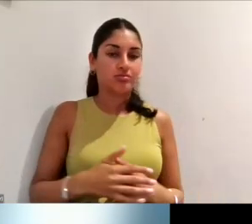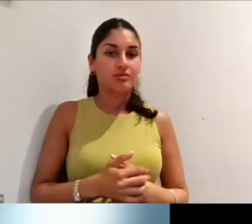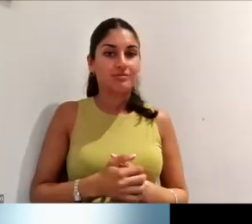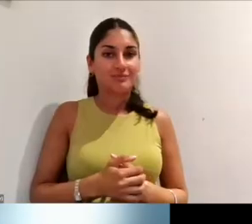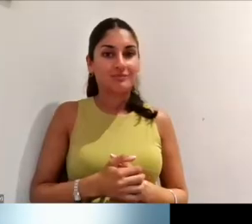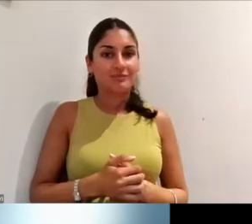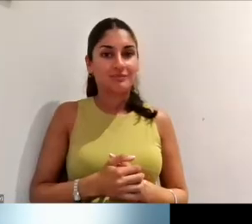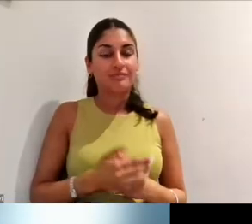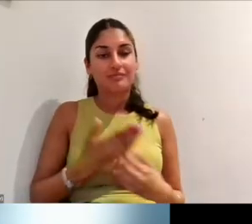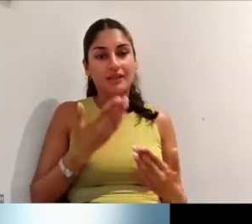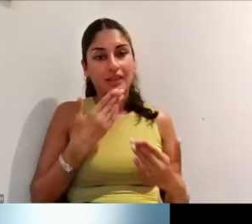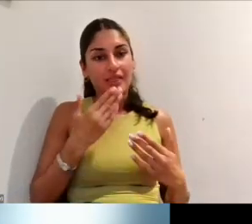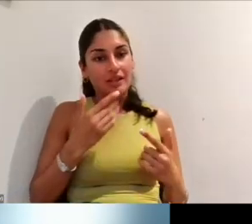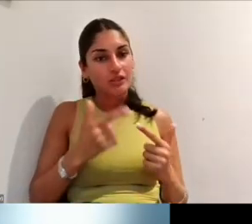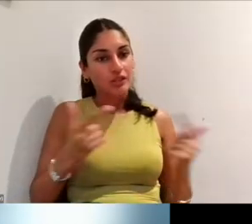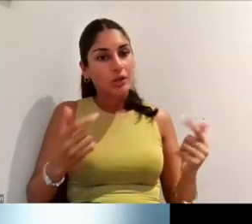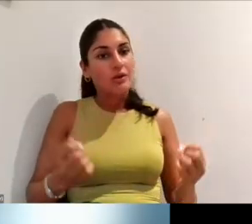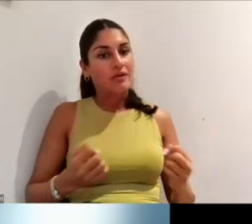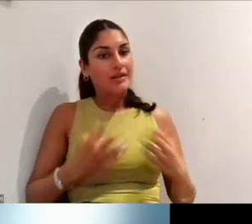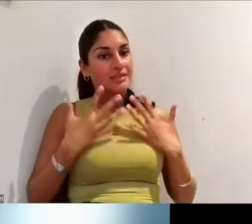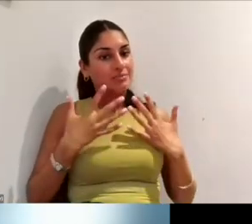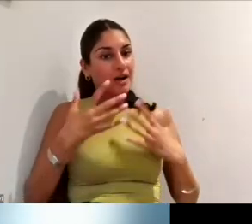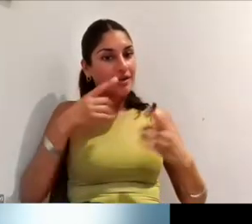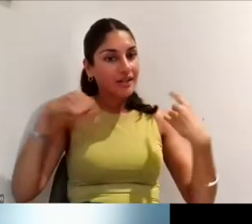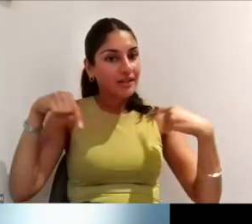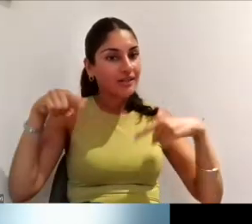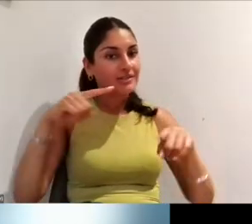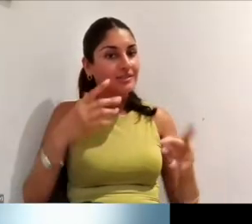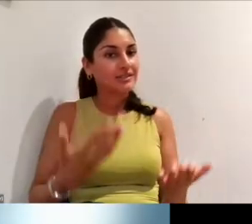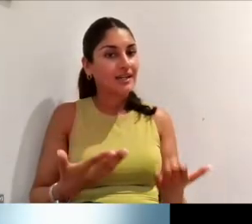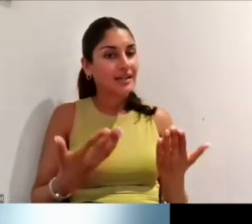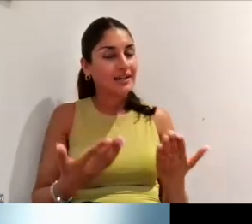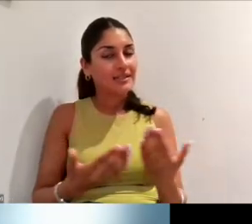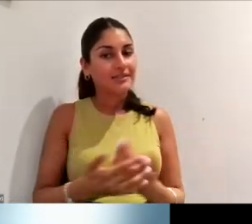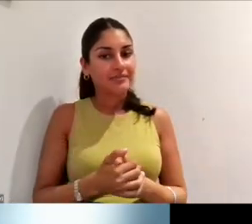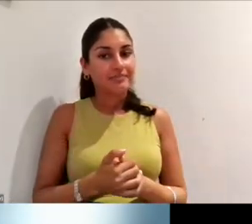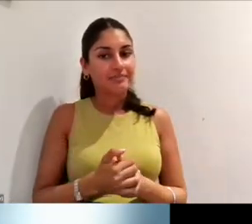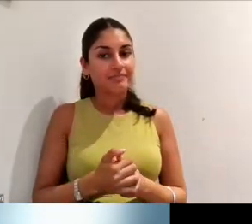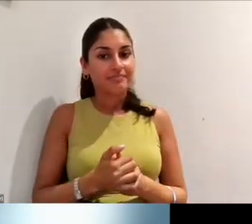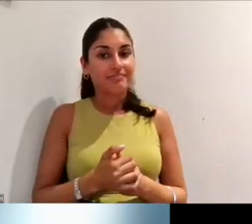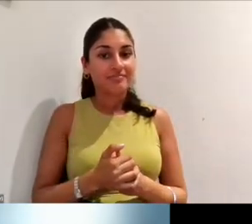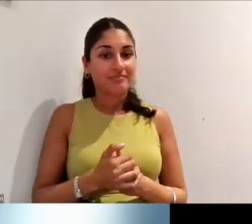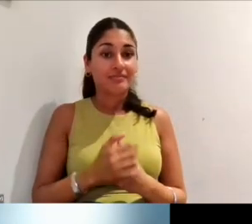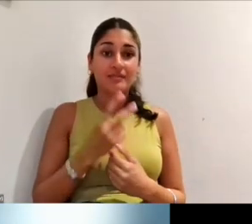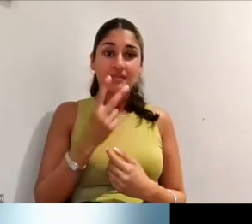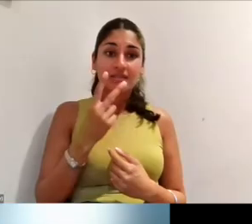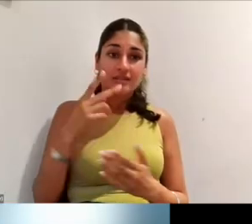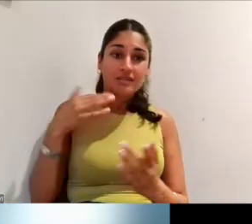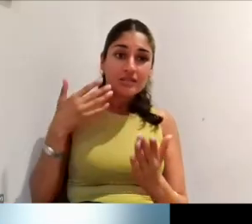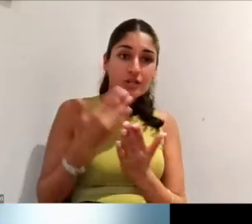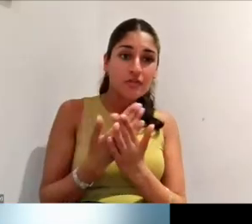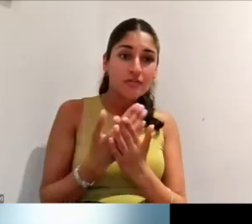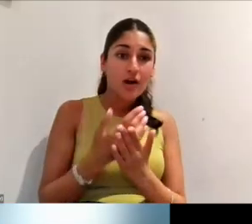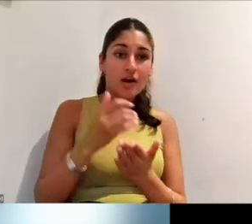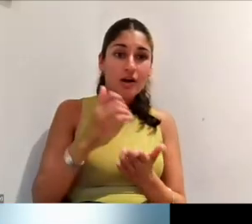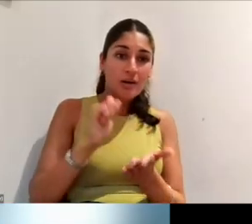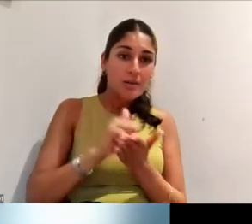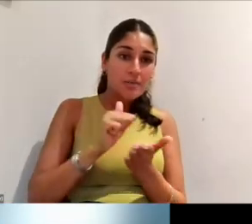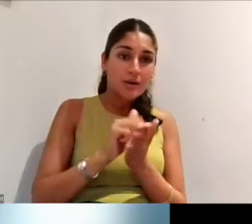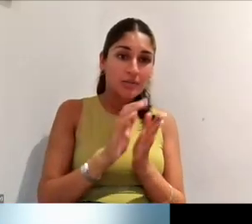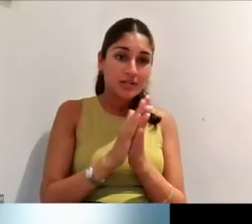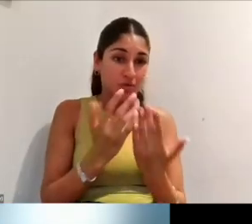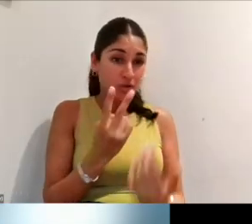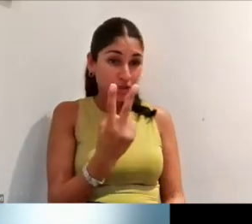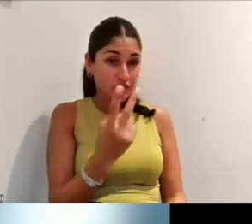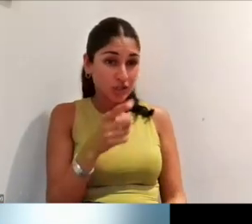have been incredibly inspiring, and look, you've got 2 published books and they're incredible, and you've got